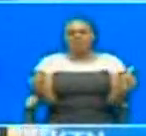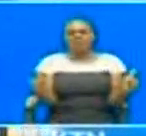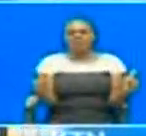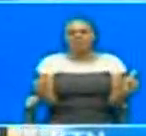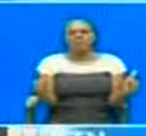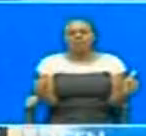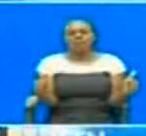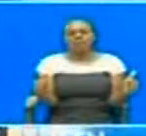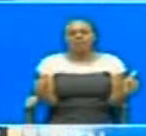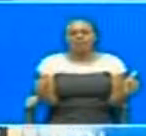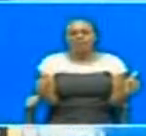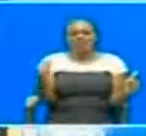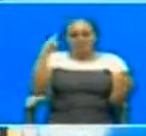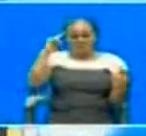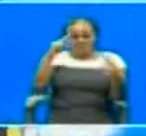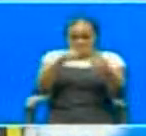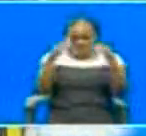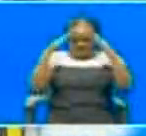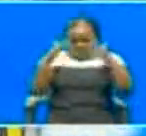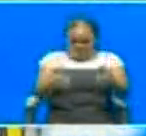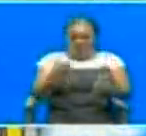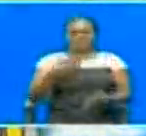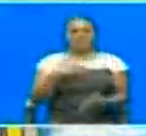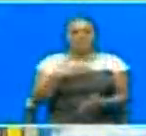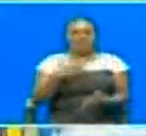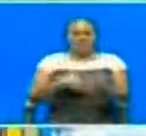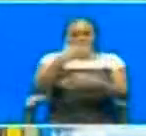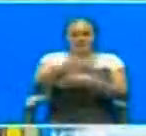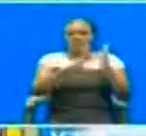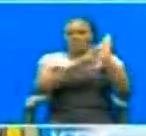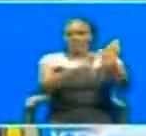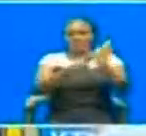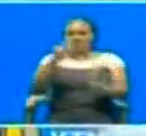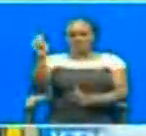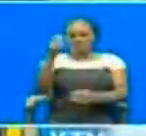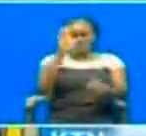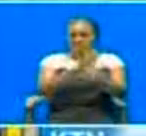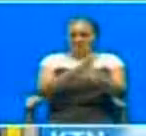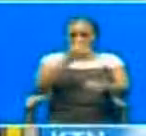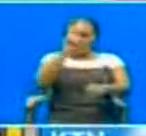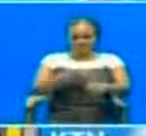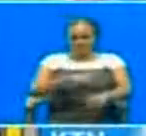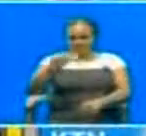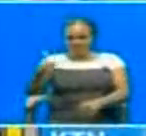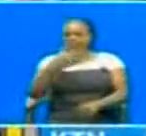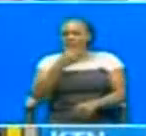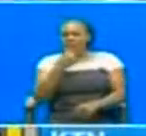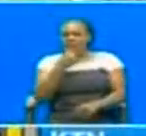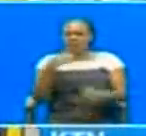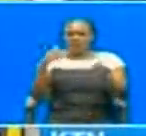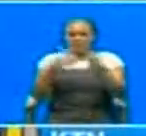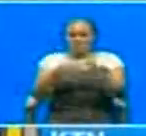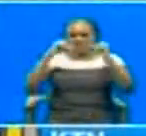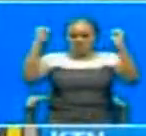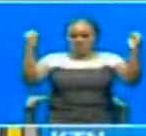So that's my main focus for now. After representing Kenya severally, Biden Karoki bagged his first